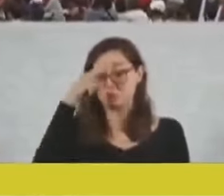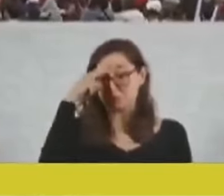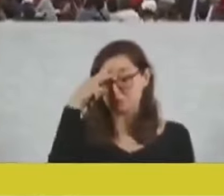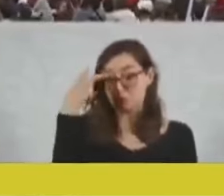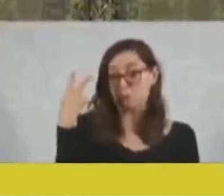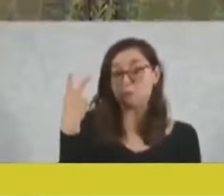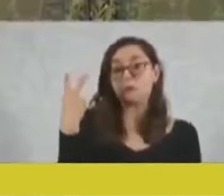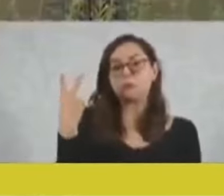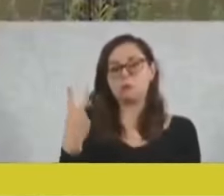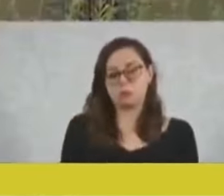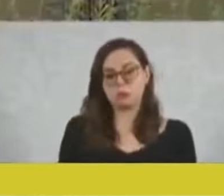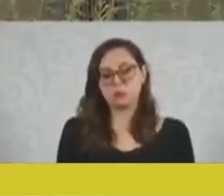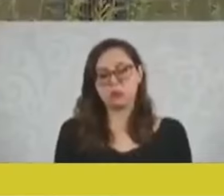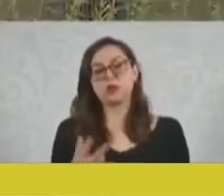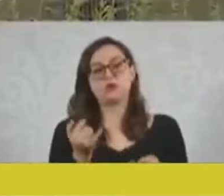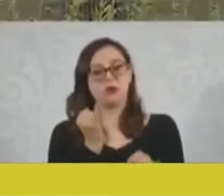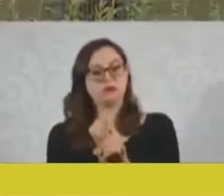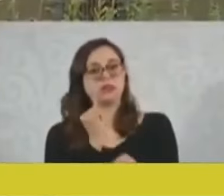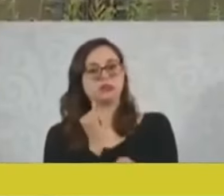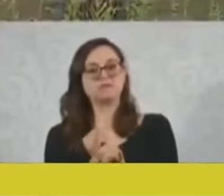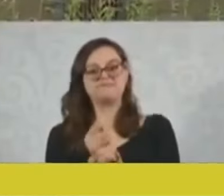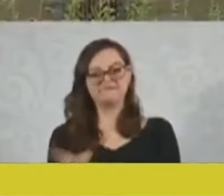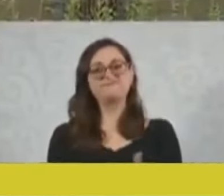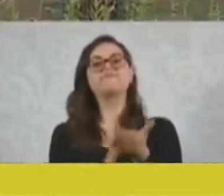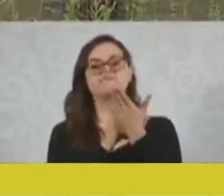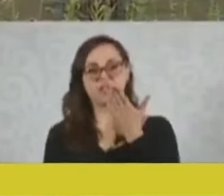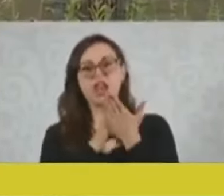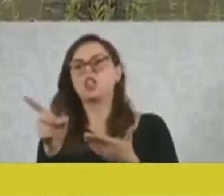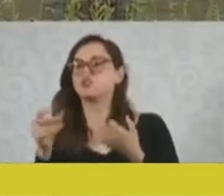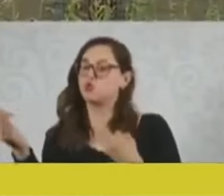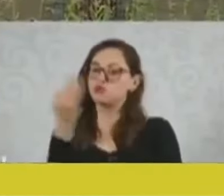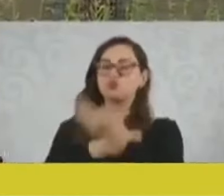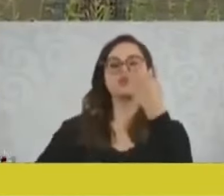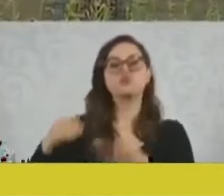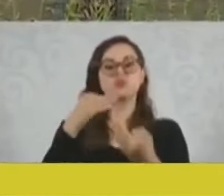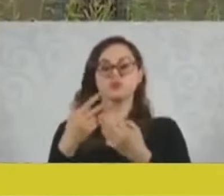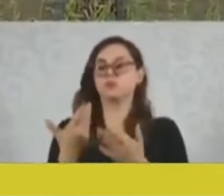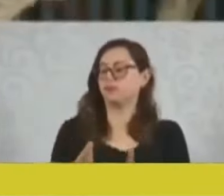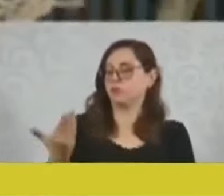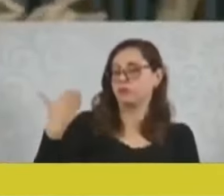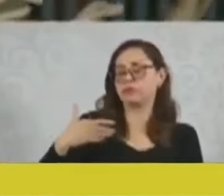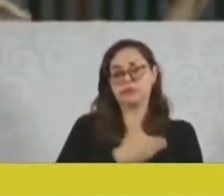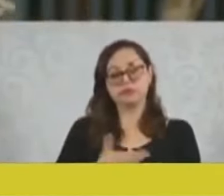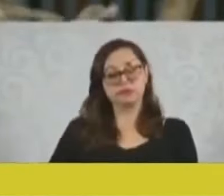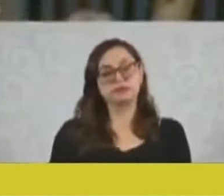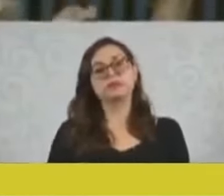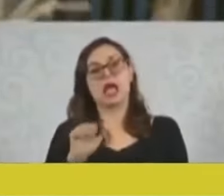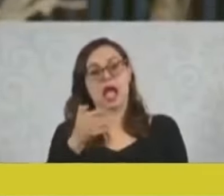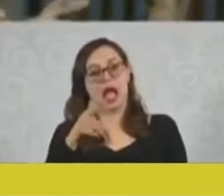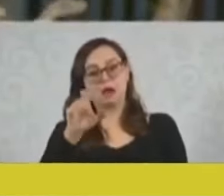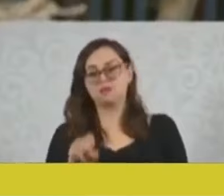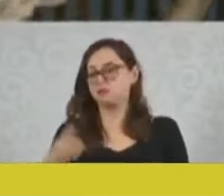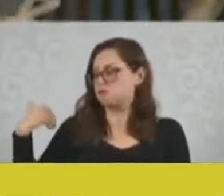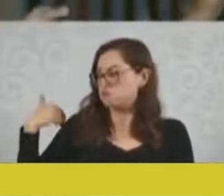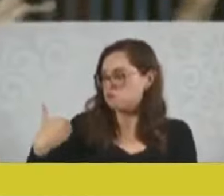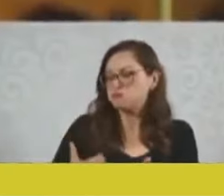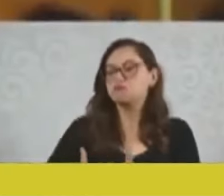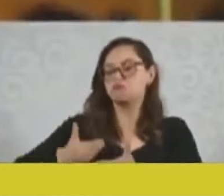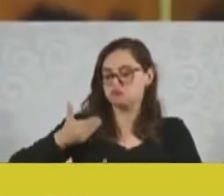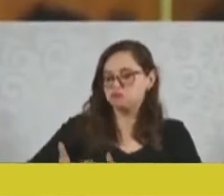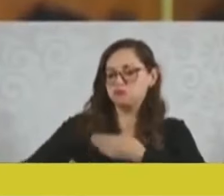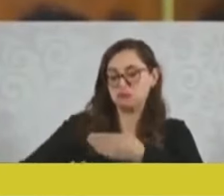88. In Mexico, internet is a right. We advanced a lot with President Manuel